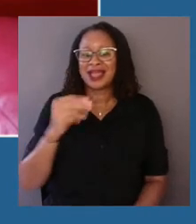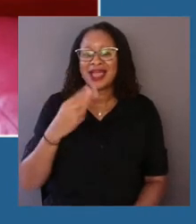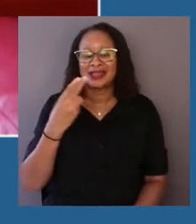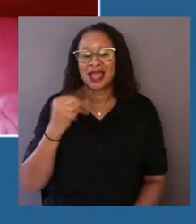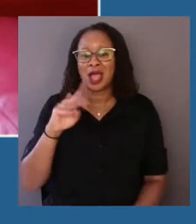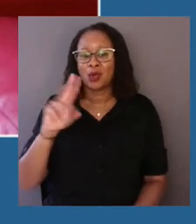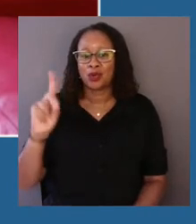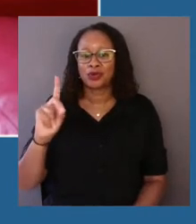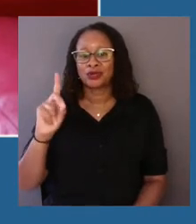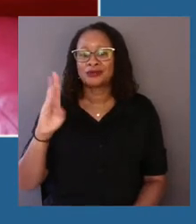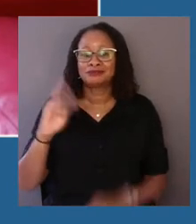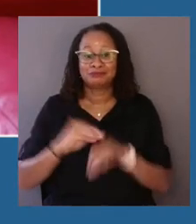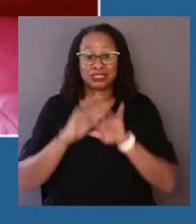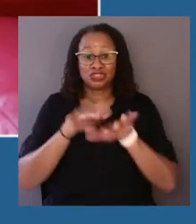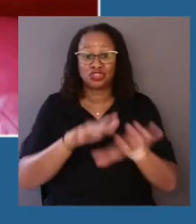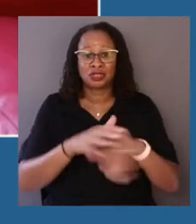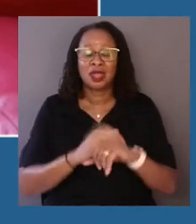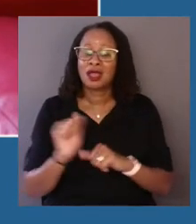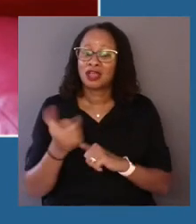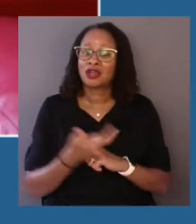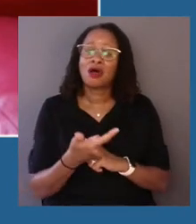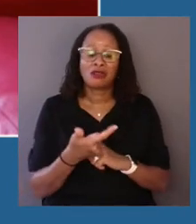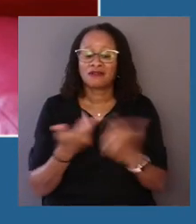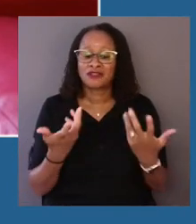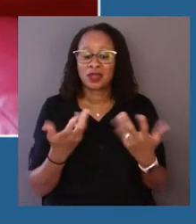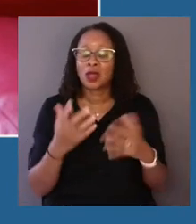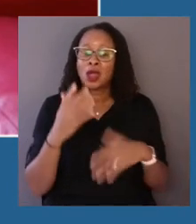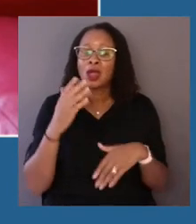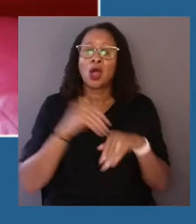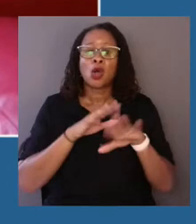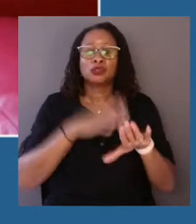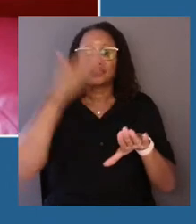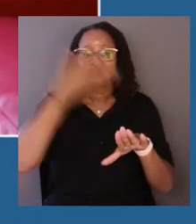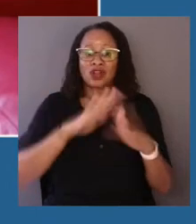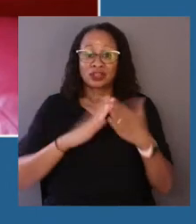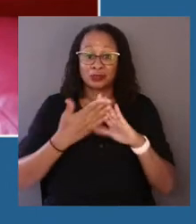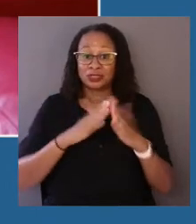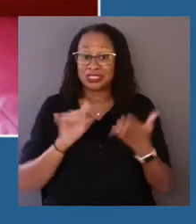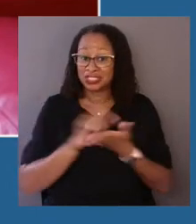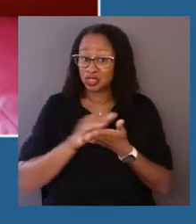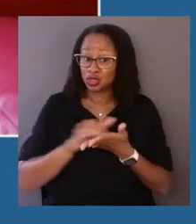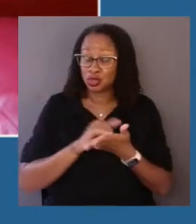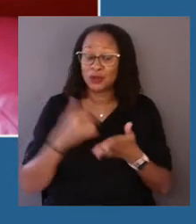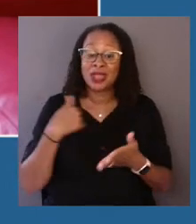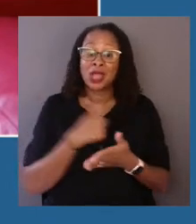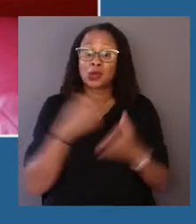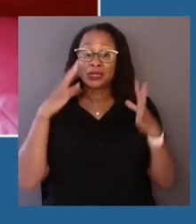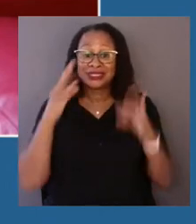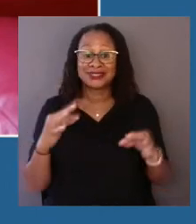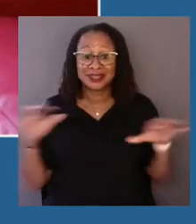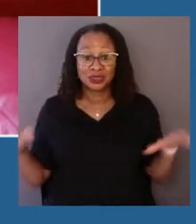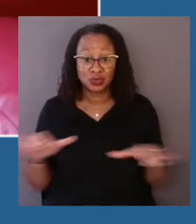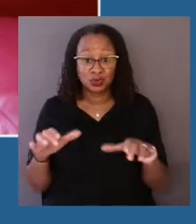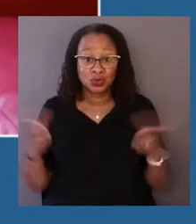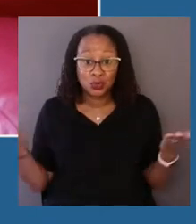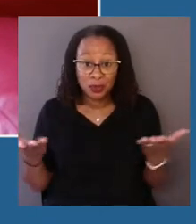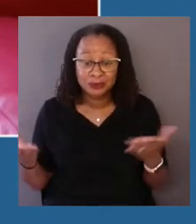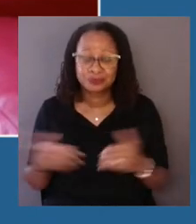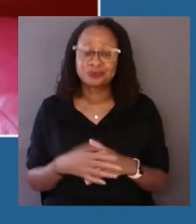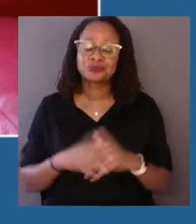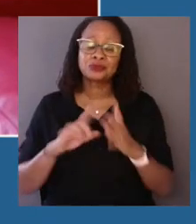oceanfront communities in New York. And so what we decided to do was to begin